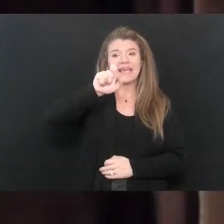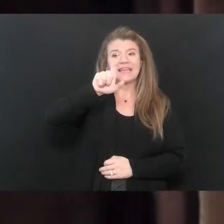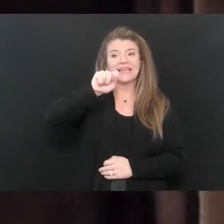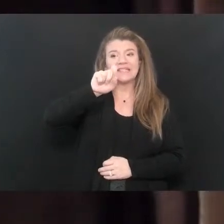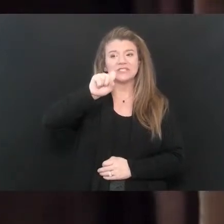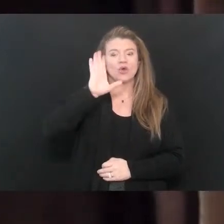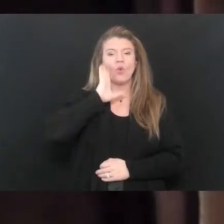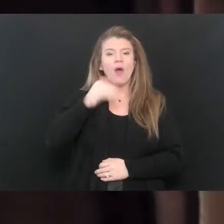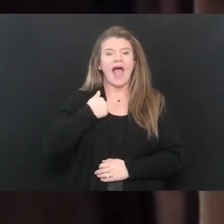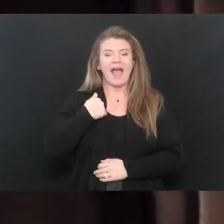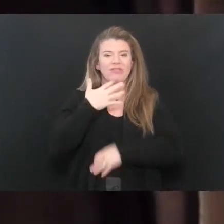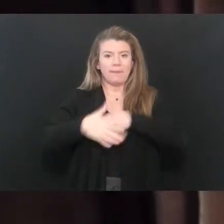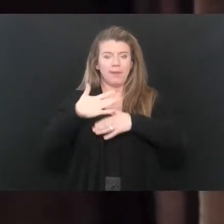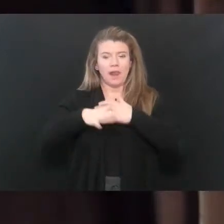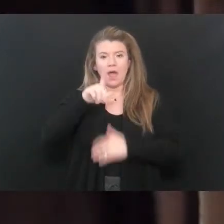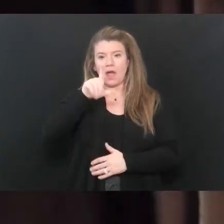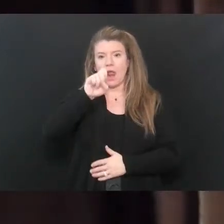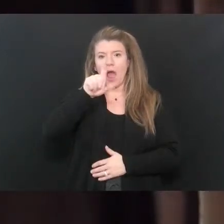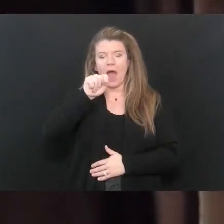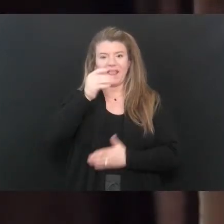factors, get